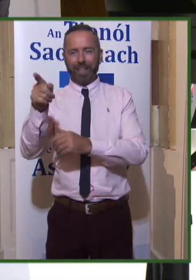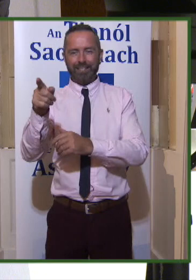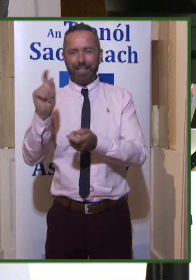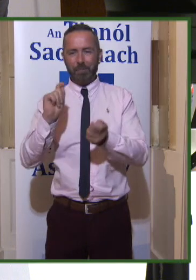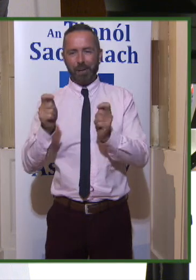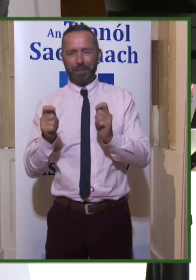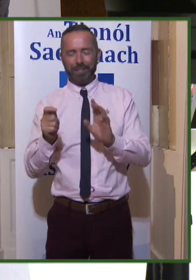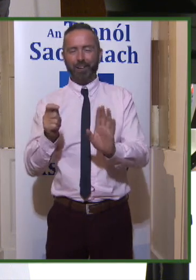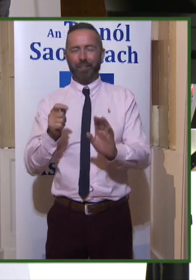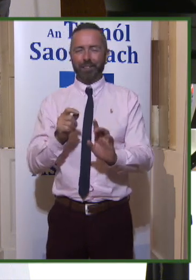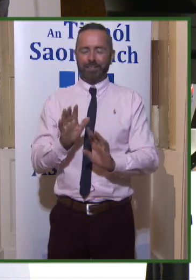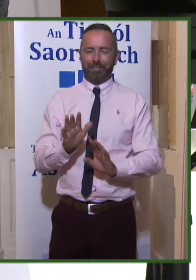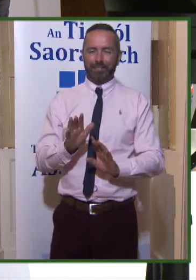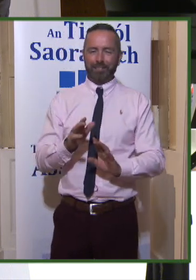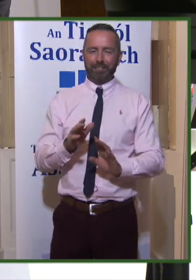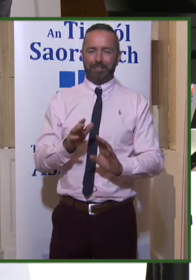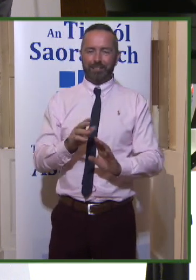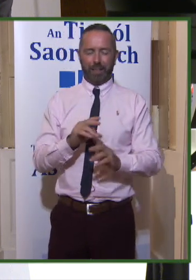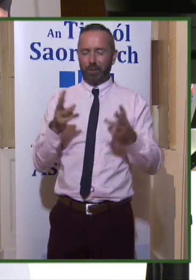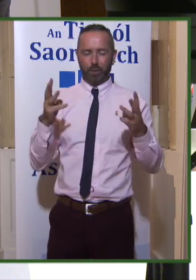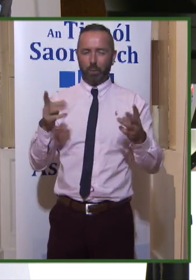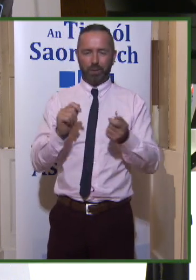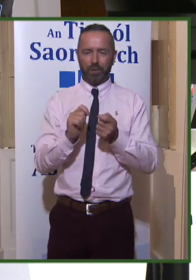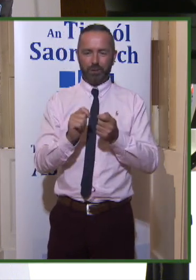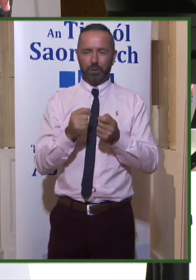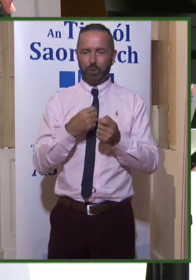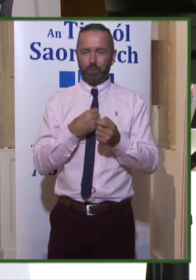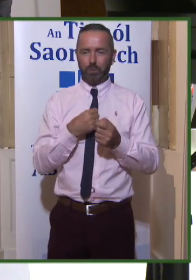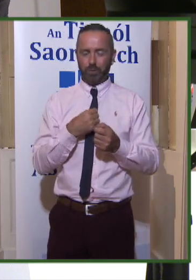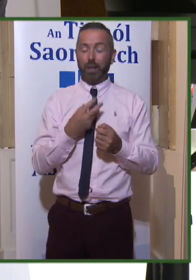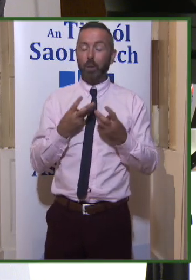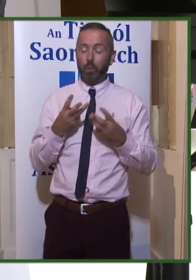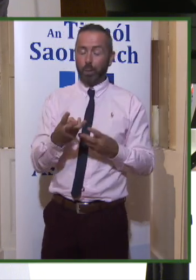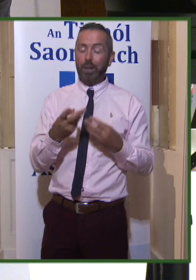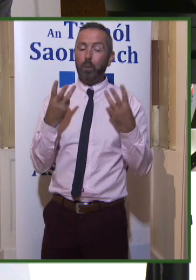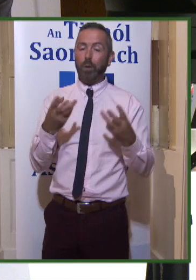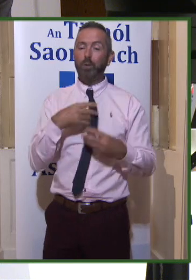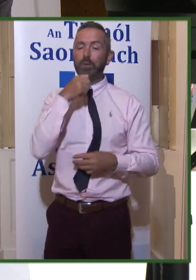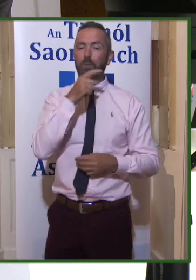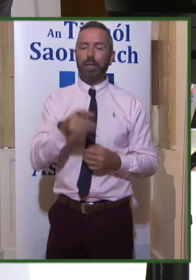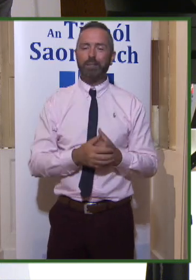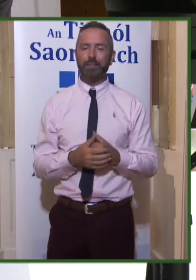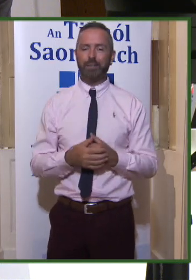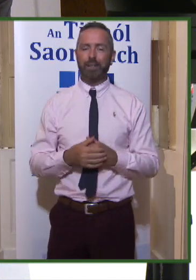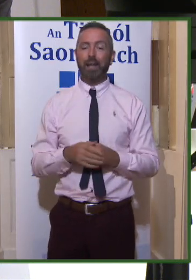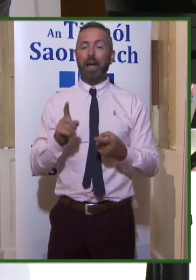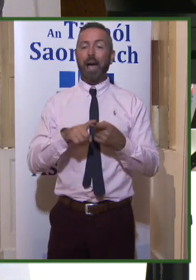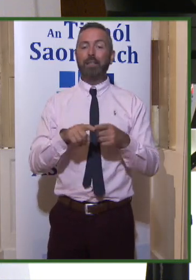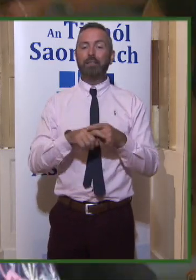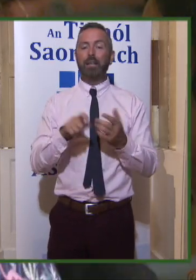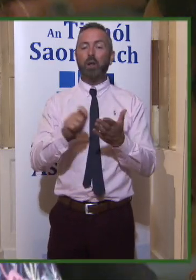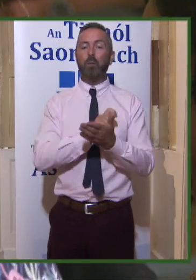or that's an addition to the report for the secretariat. We have the last one more. Okay. So on ballot paper